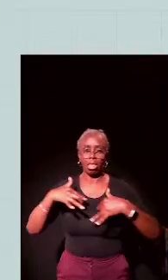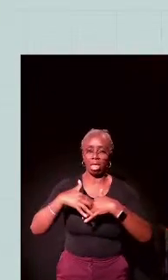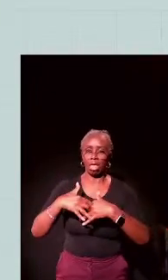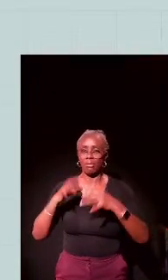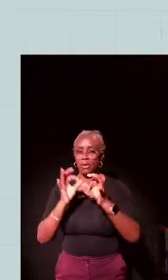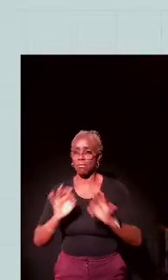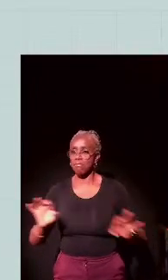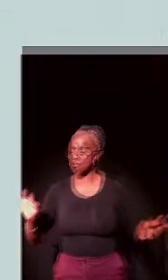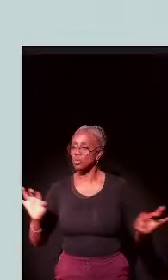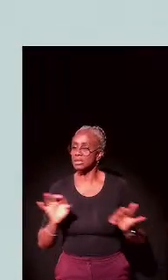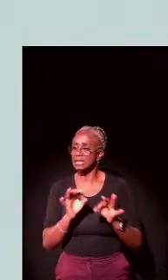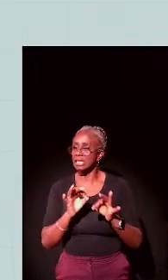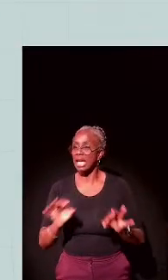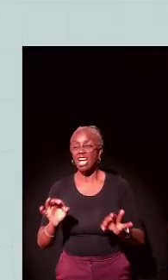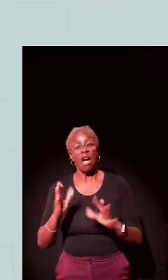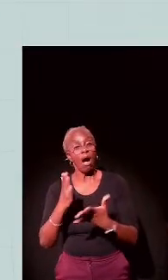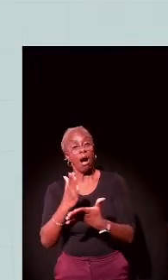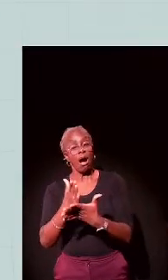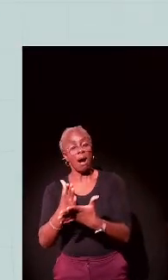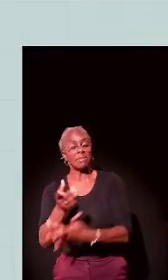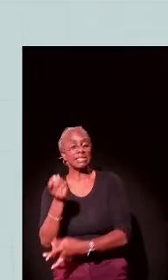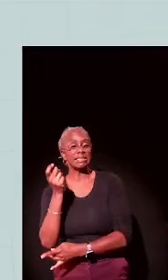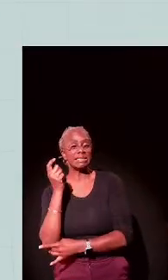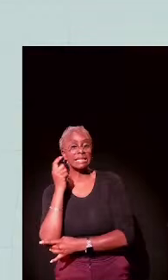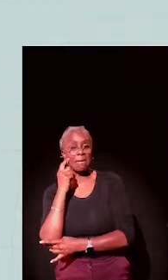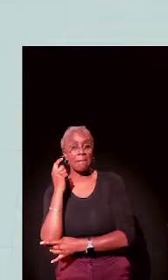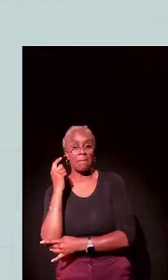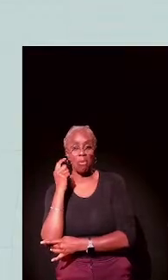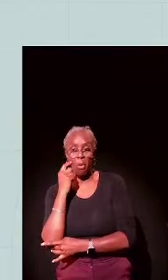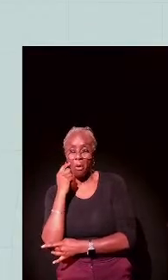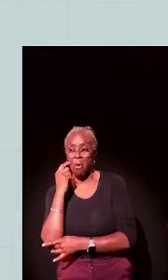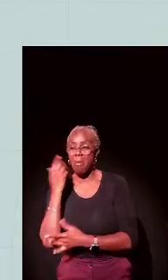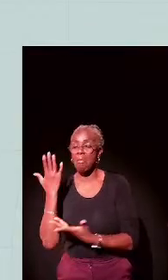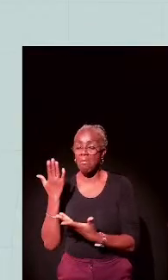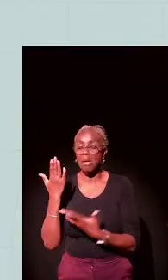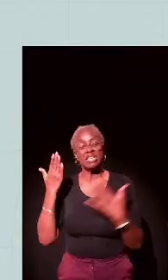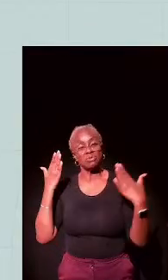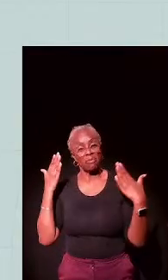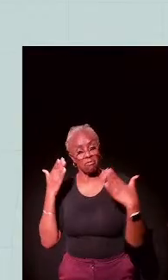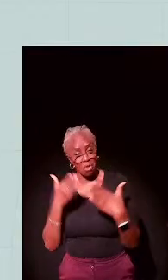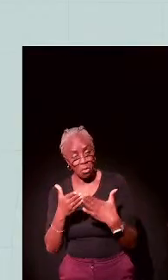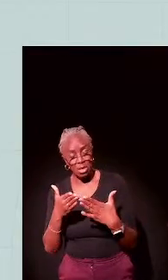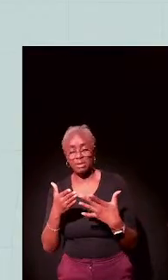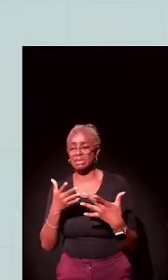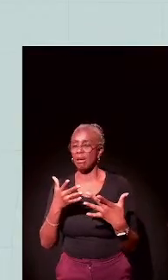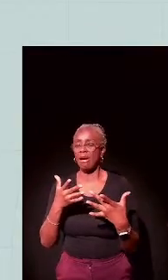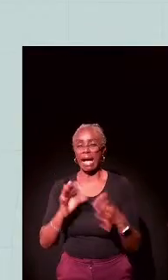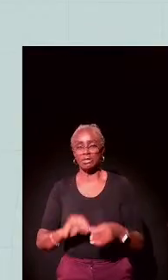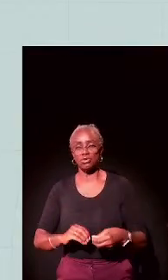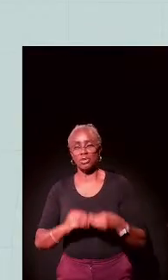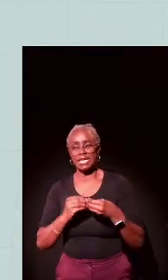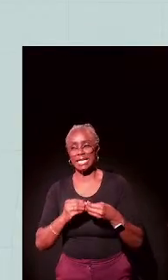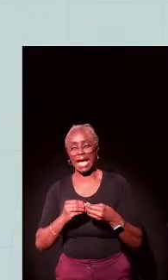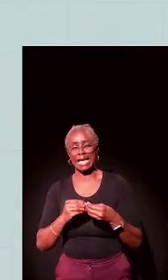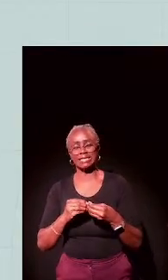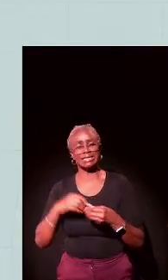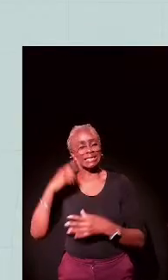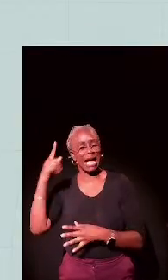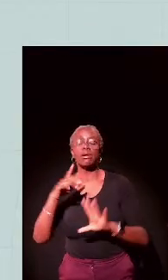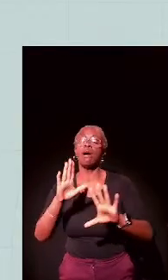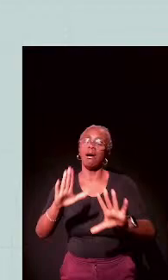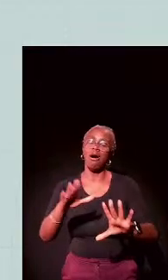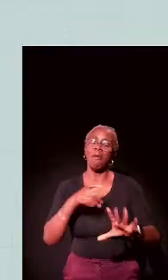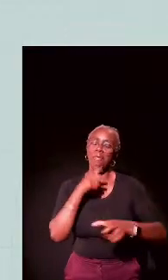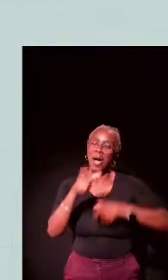a lot of it is quite simple in its nature. It's quite percussive, quite binary in how it makes sound. Excuse my vocabulary with music